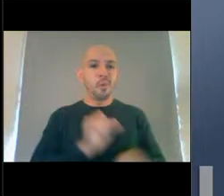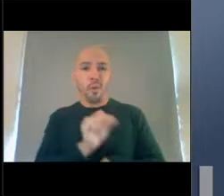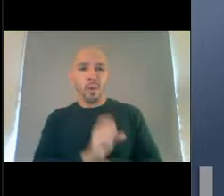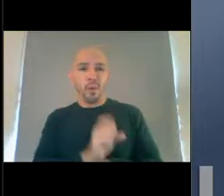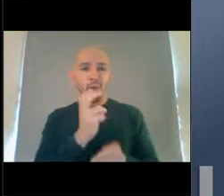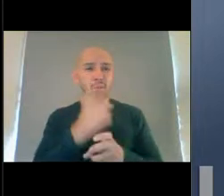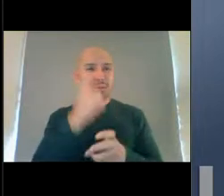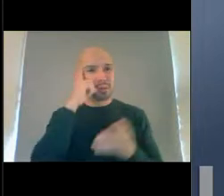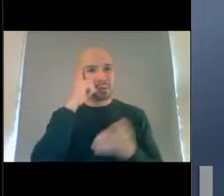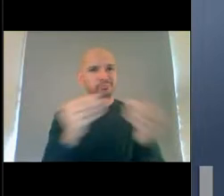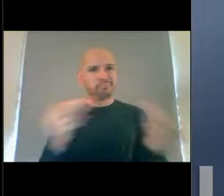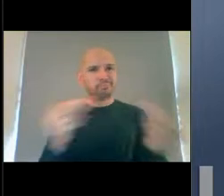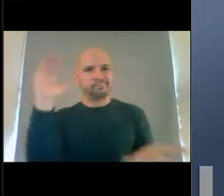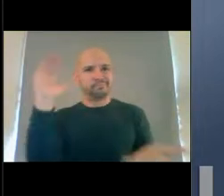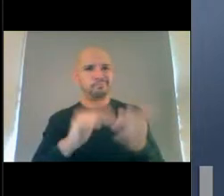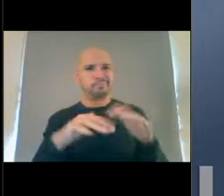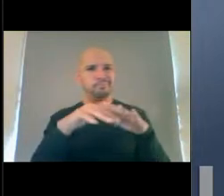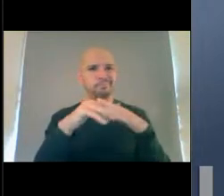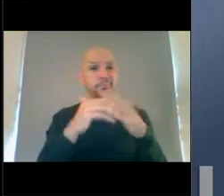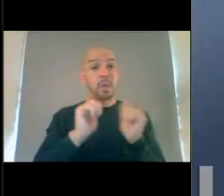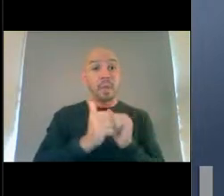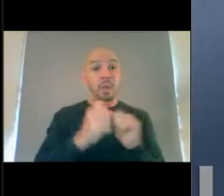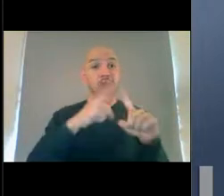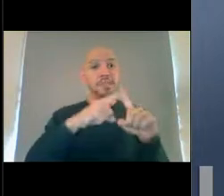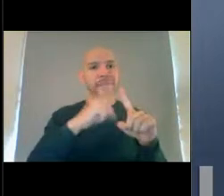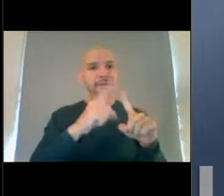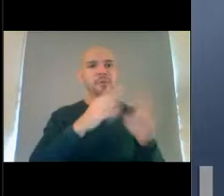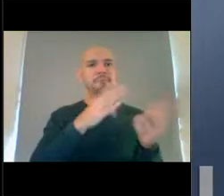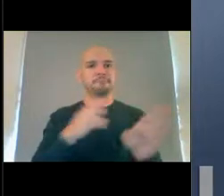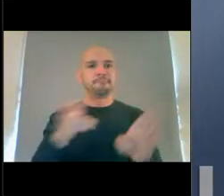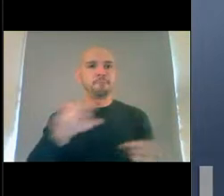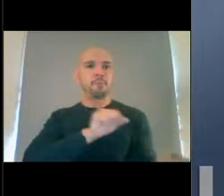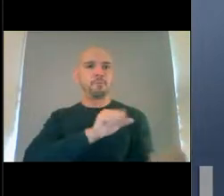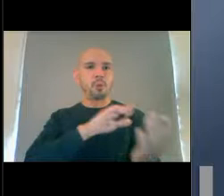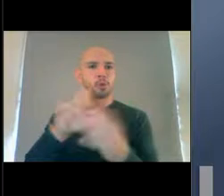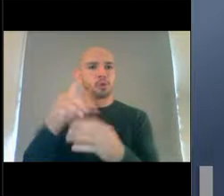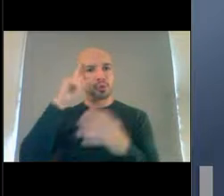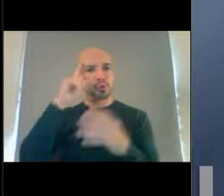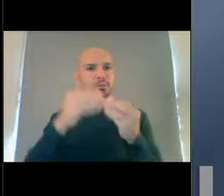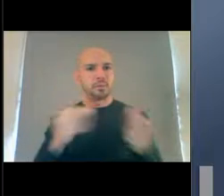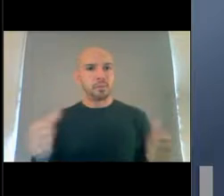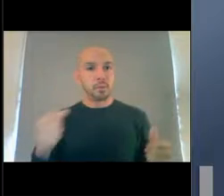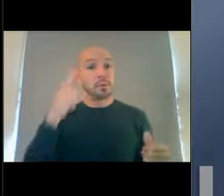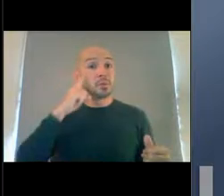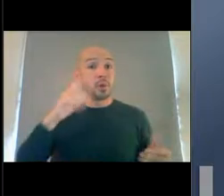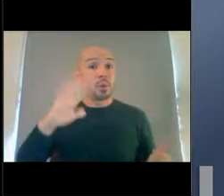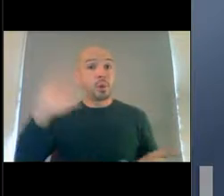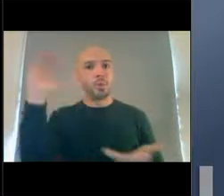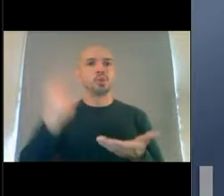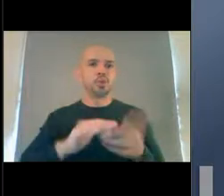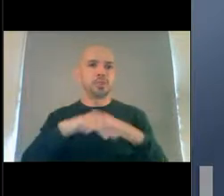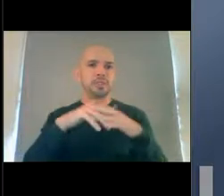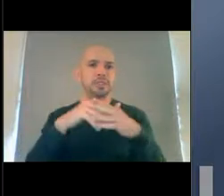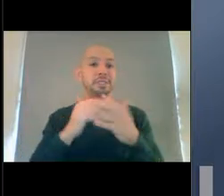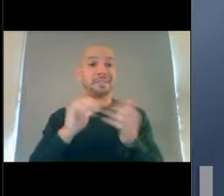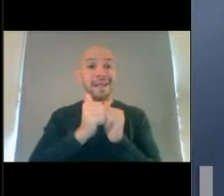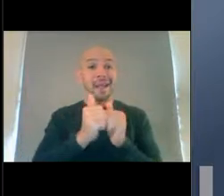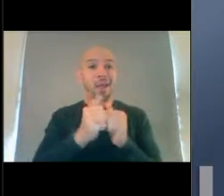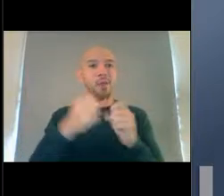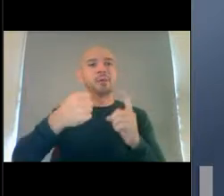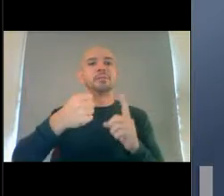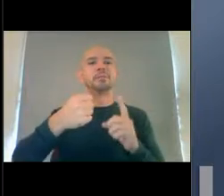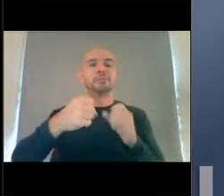innovative comprehensive and multimodal approaches that seek to reduce congestion by expanding travel choices improving